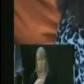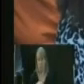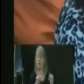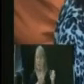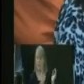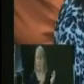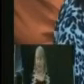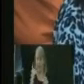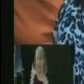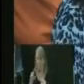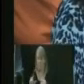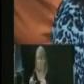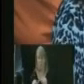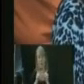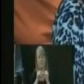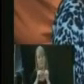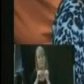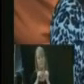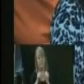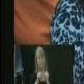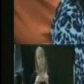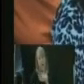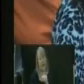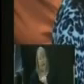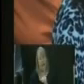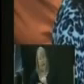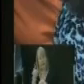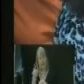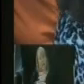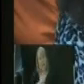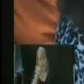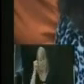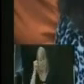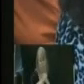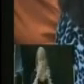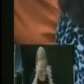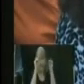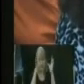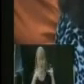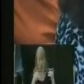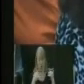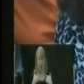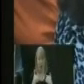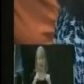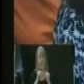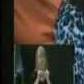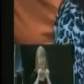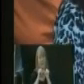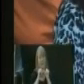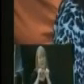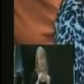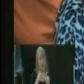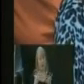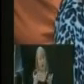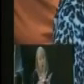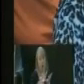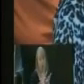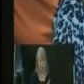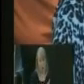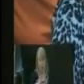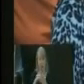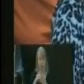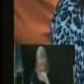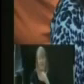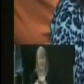an extended day for this school year. Our teachers have an extended contract. Our students will have an additional